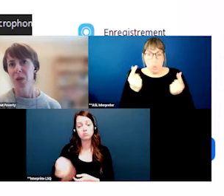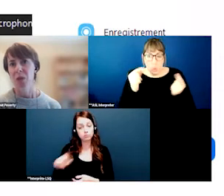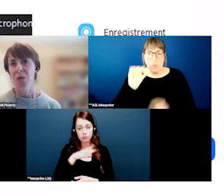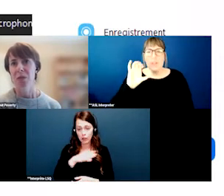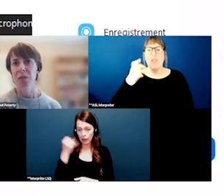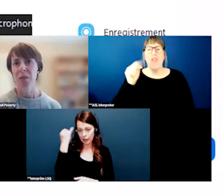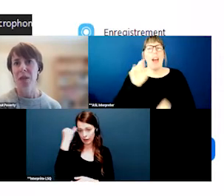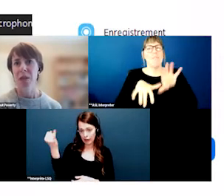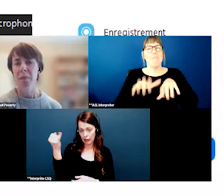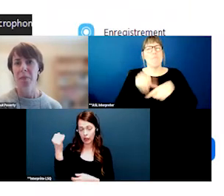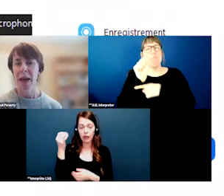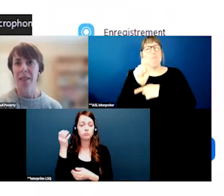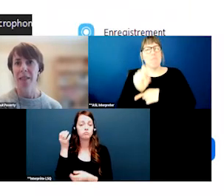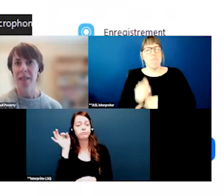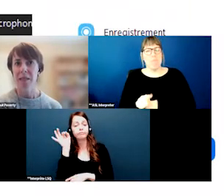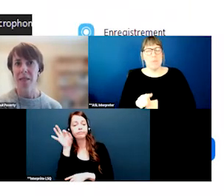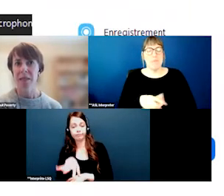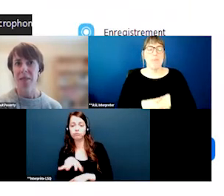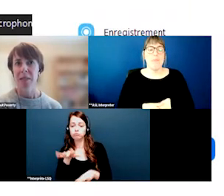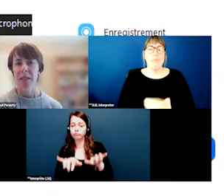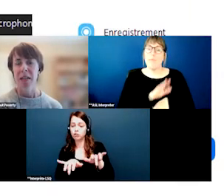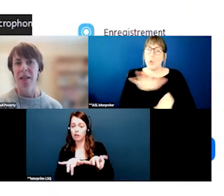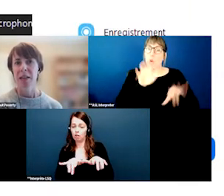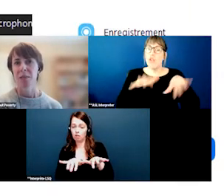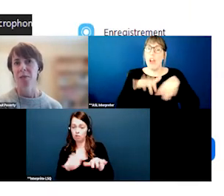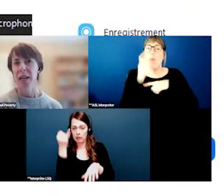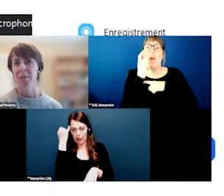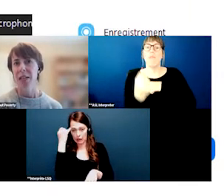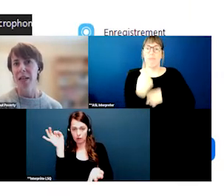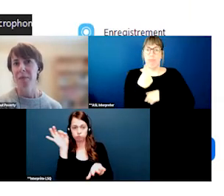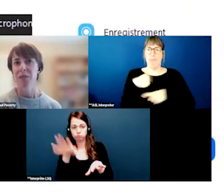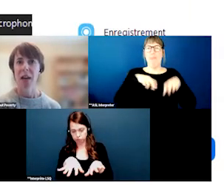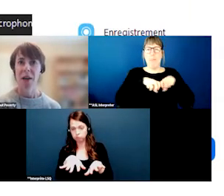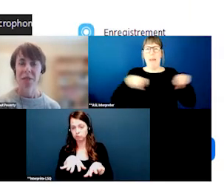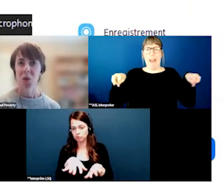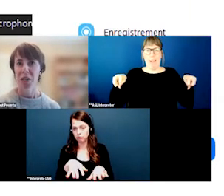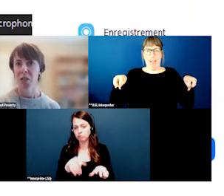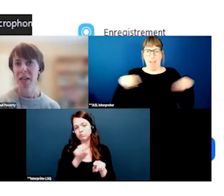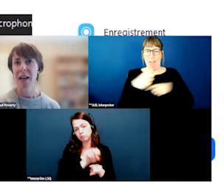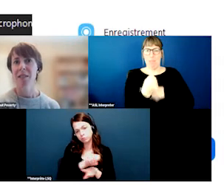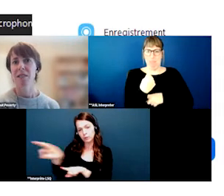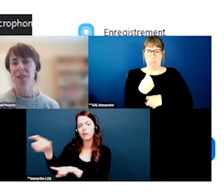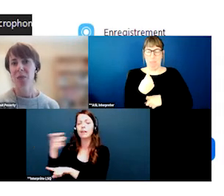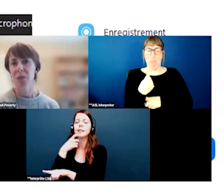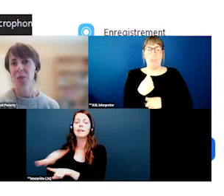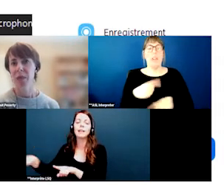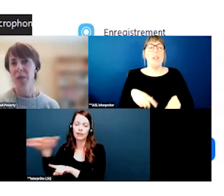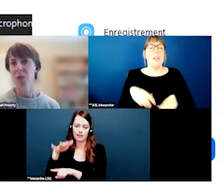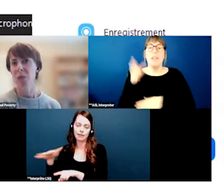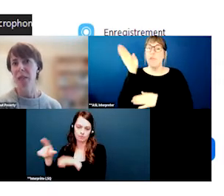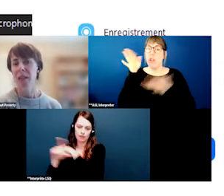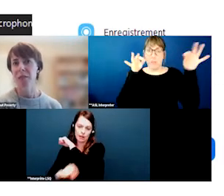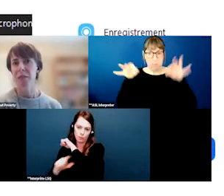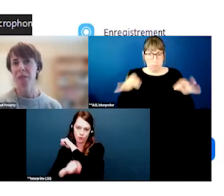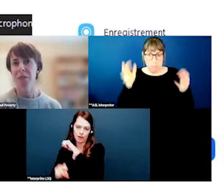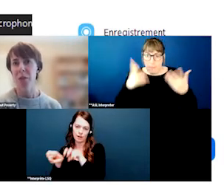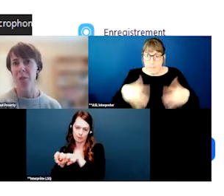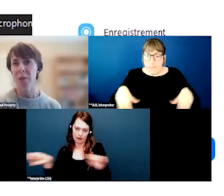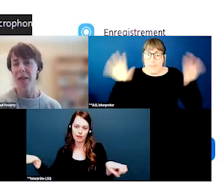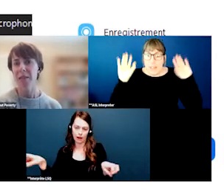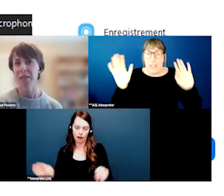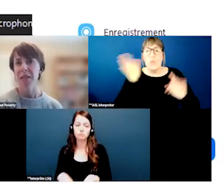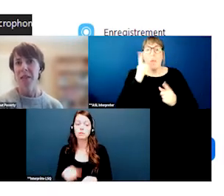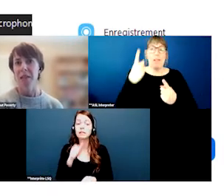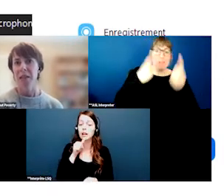box will go to the panelists. If we have time to have some question and answer, we'd love to do